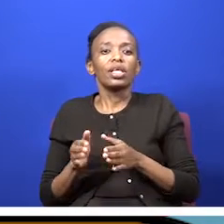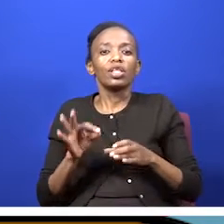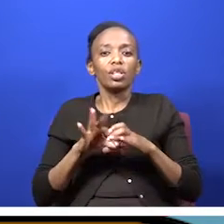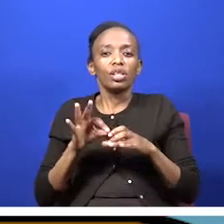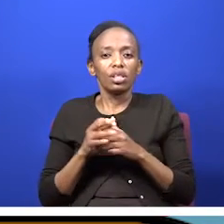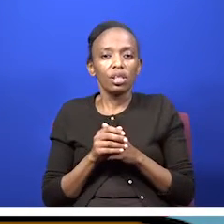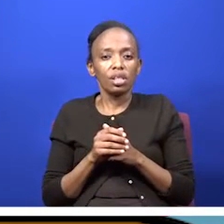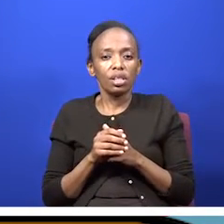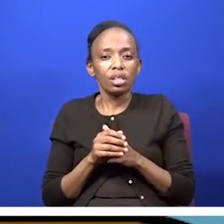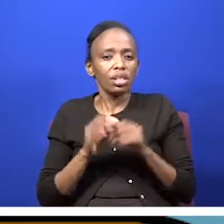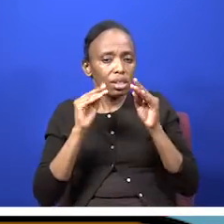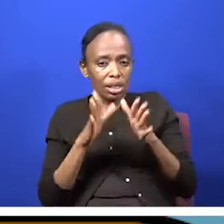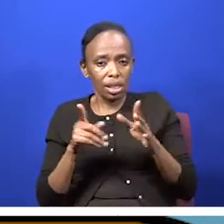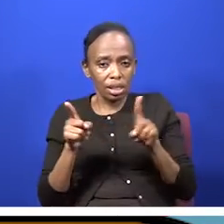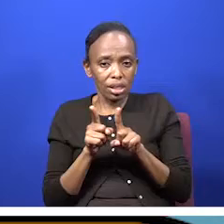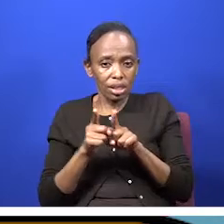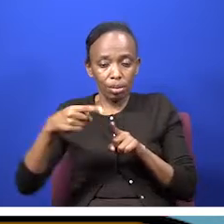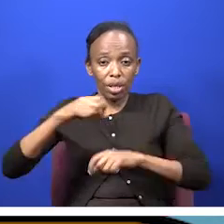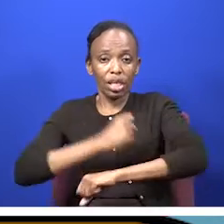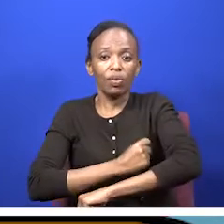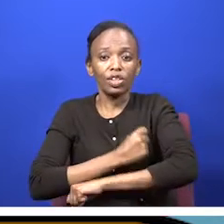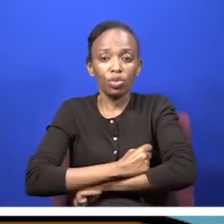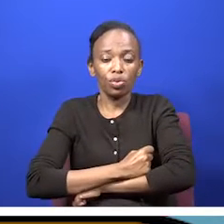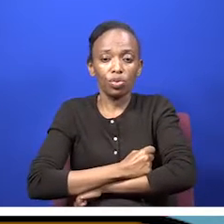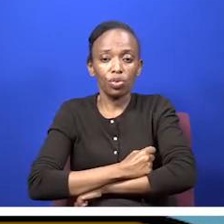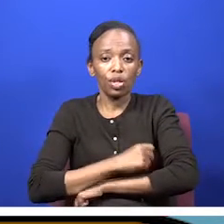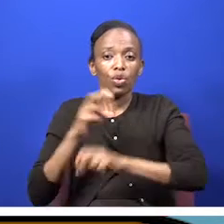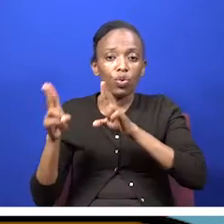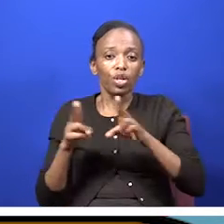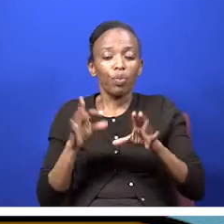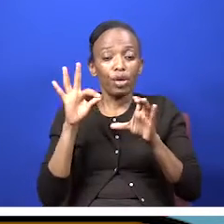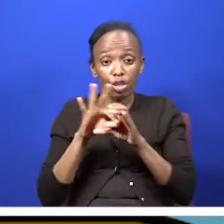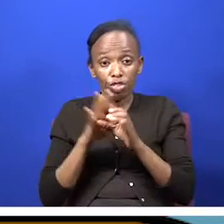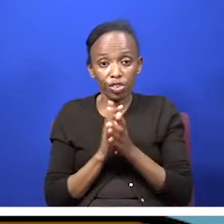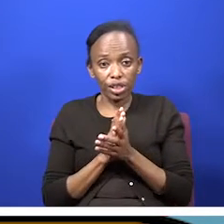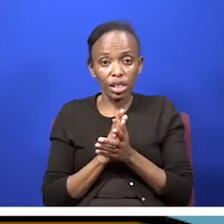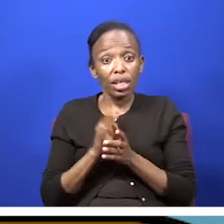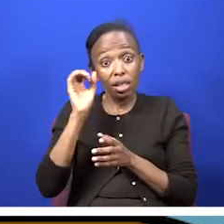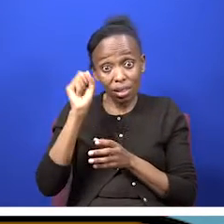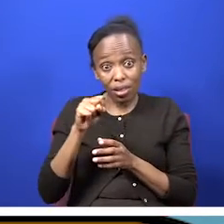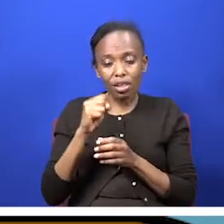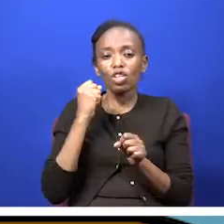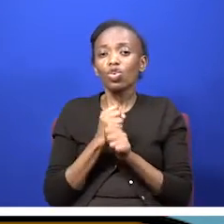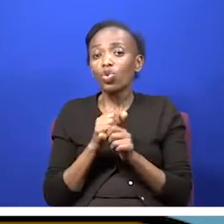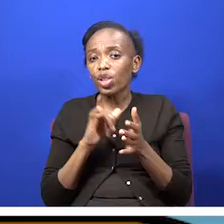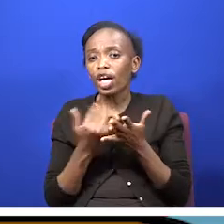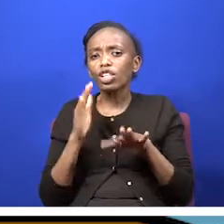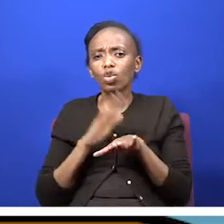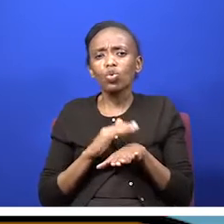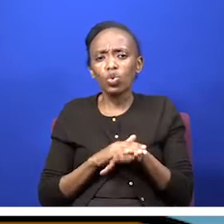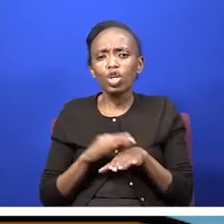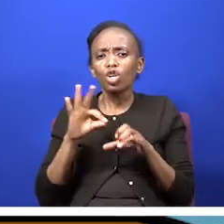choose their leaders. Yes, Shirley. Even in our school, we normally vote. Yeah. You do? Yes.